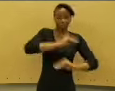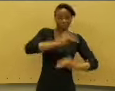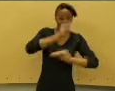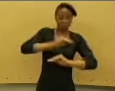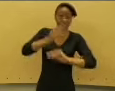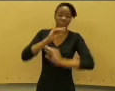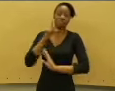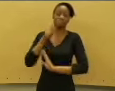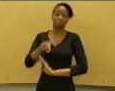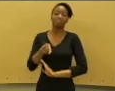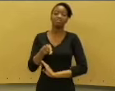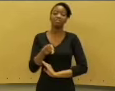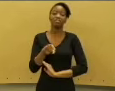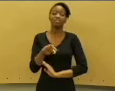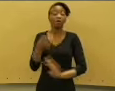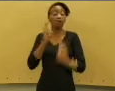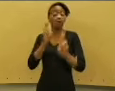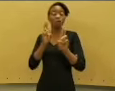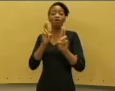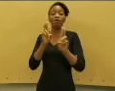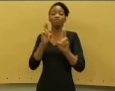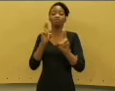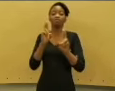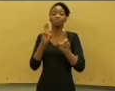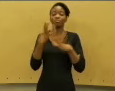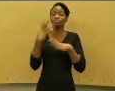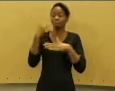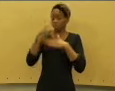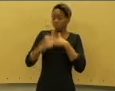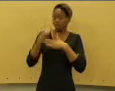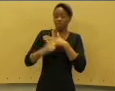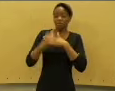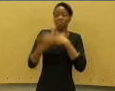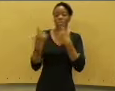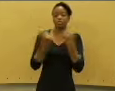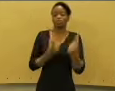that it's a monthly thing.